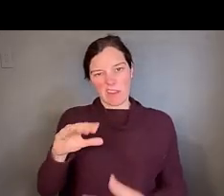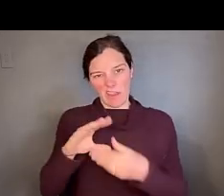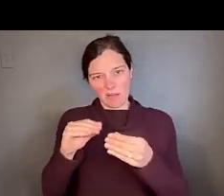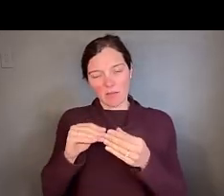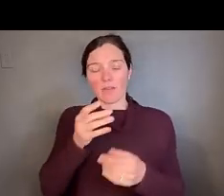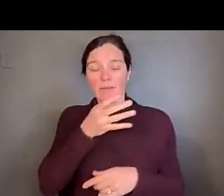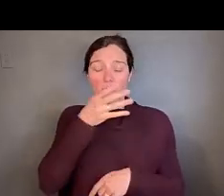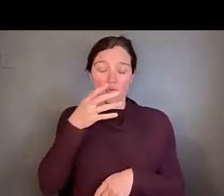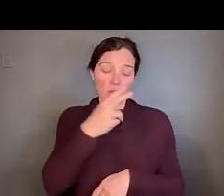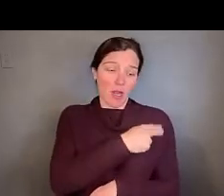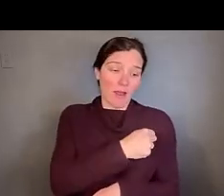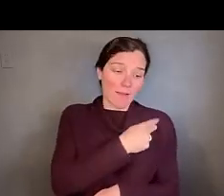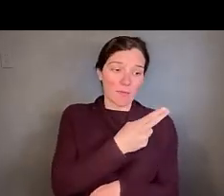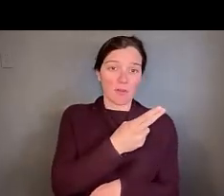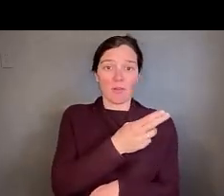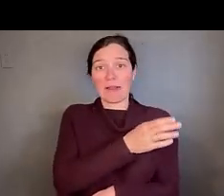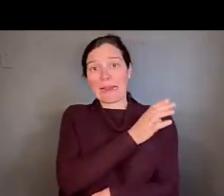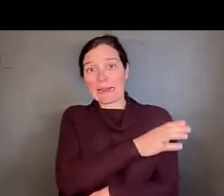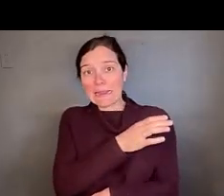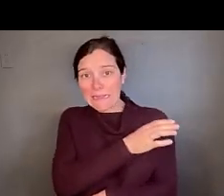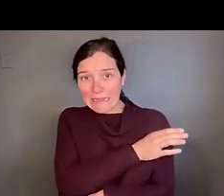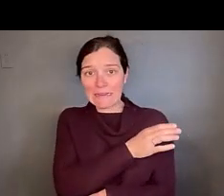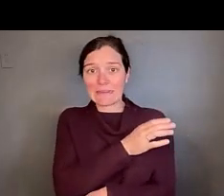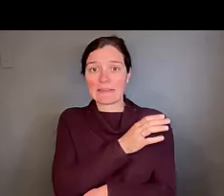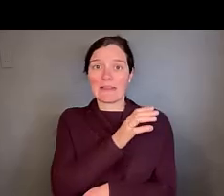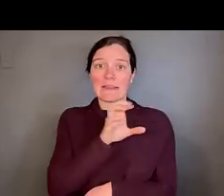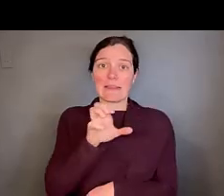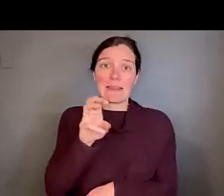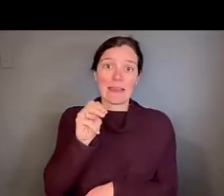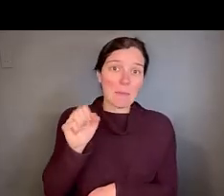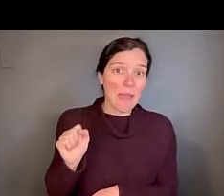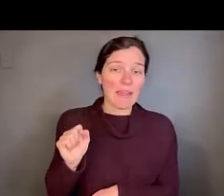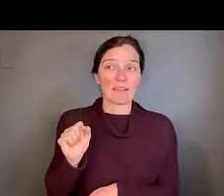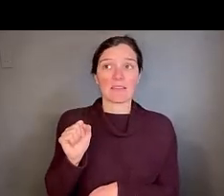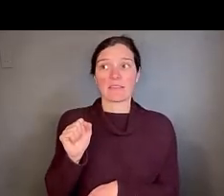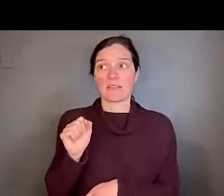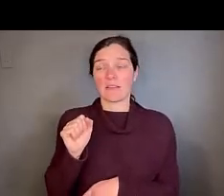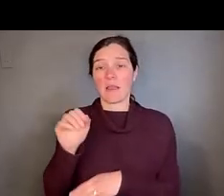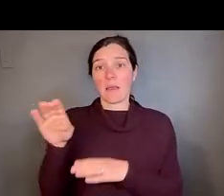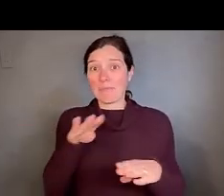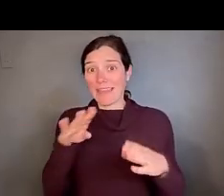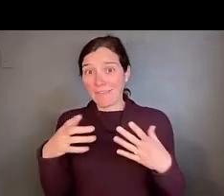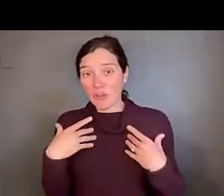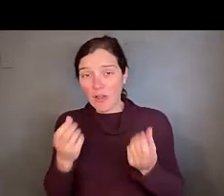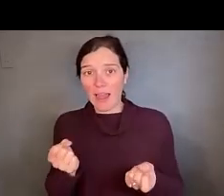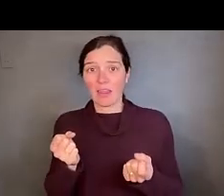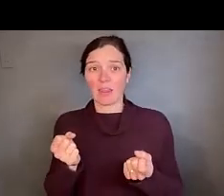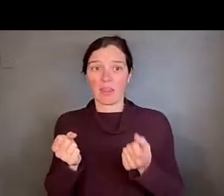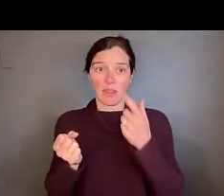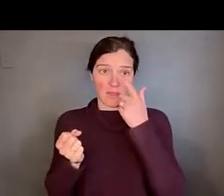and your clinics, rural clinics. We have EMS that's in there. We have behavioral